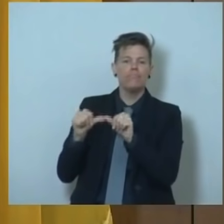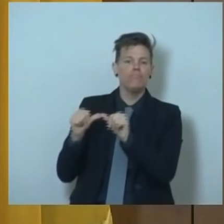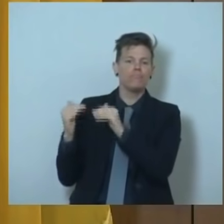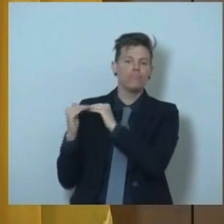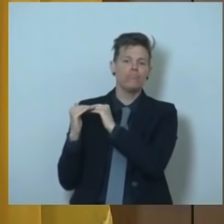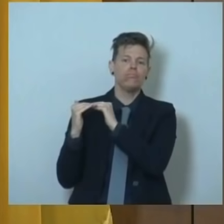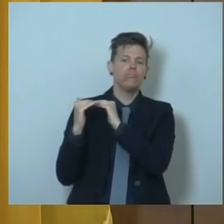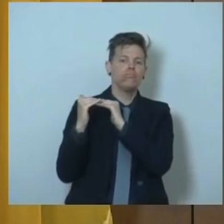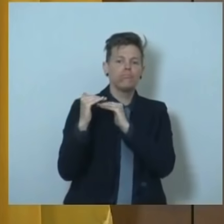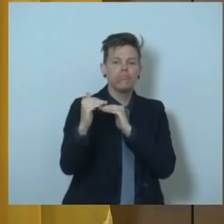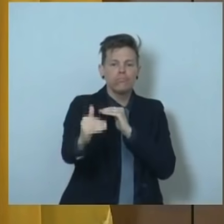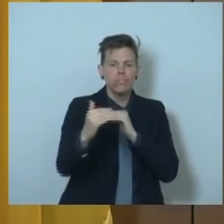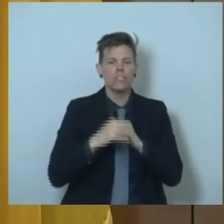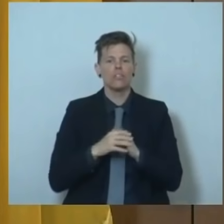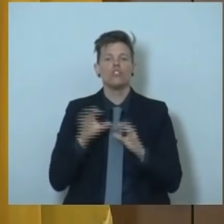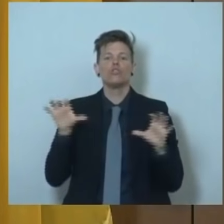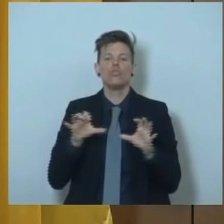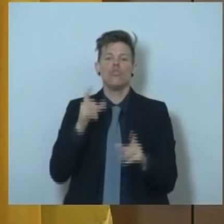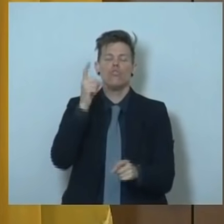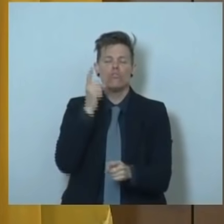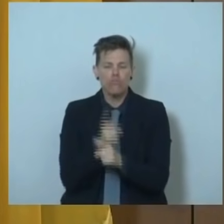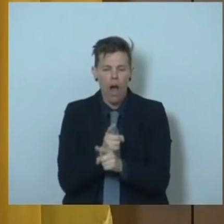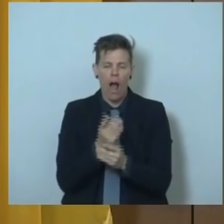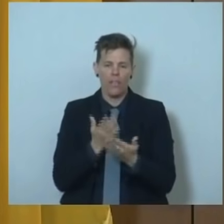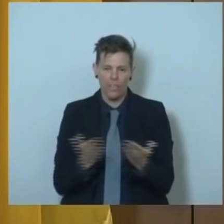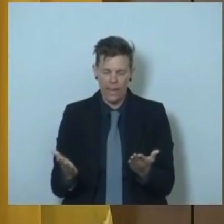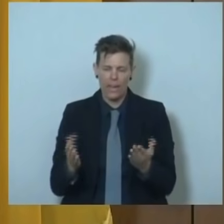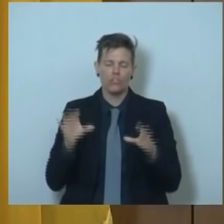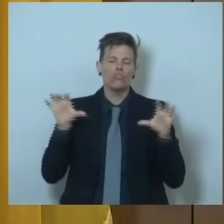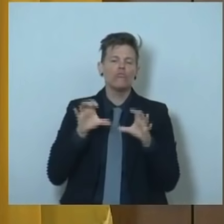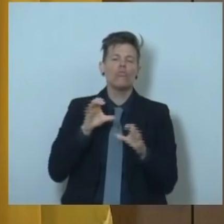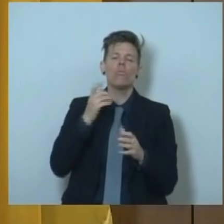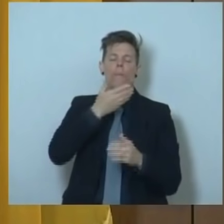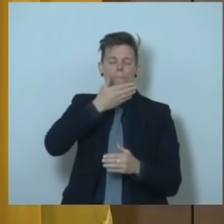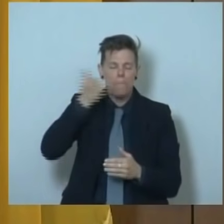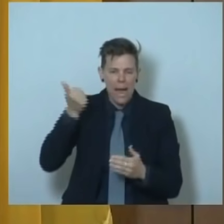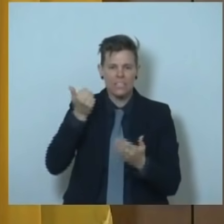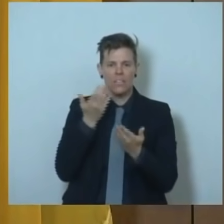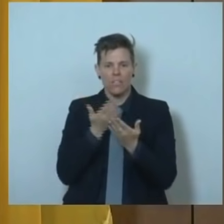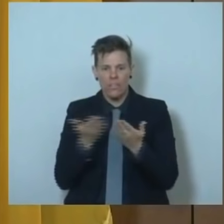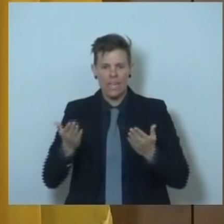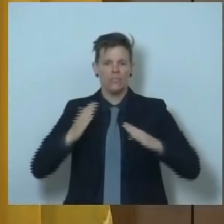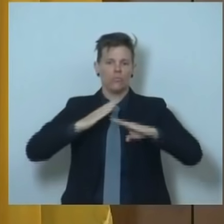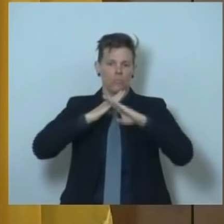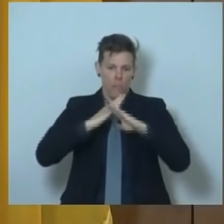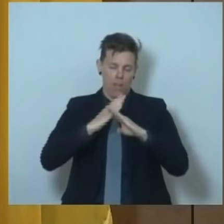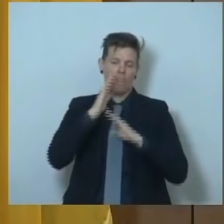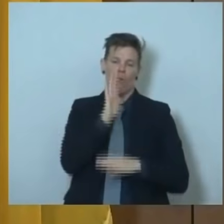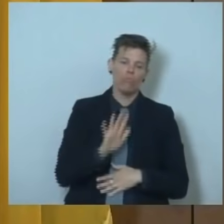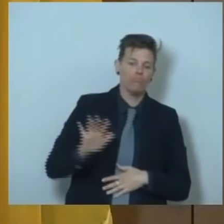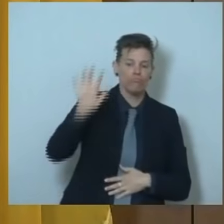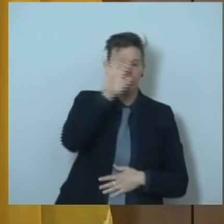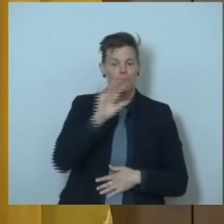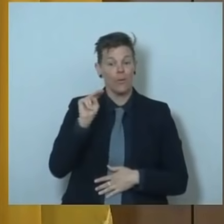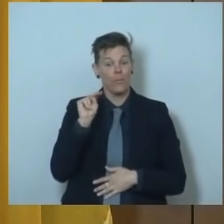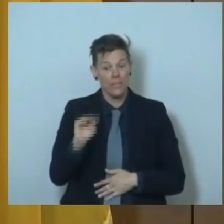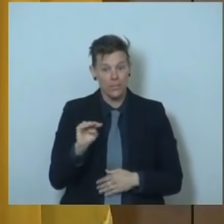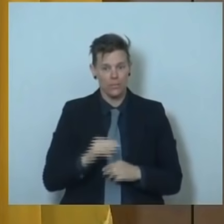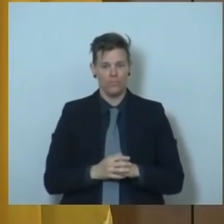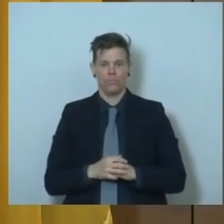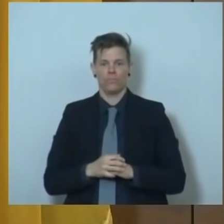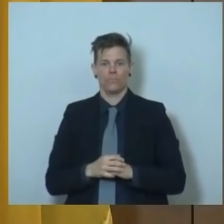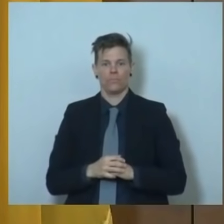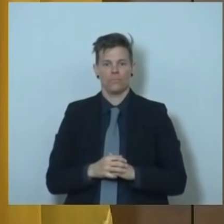do everything that you can to protect the state and each other. And the standard really has to be